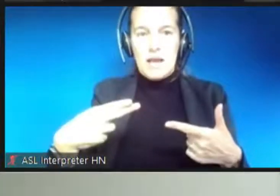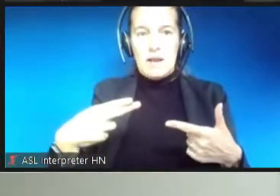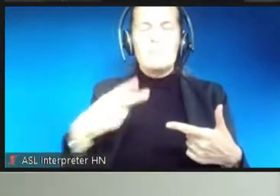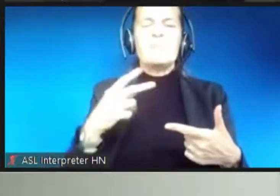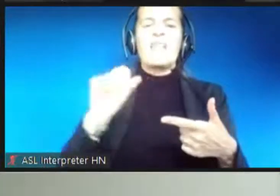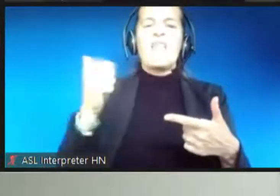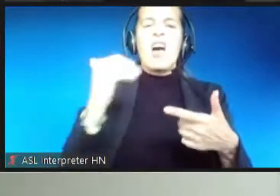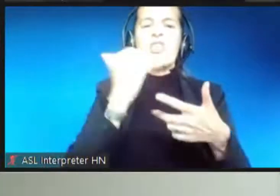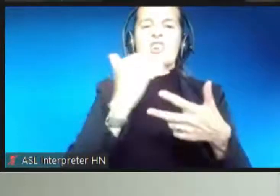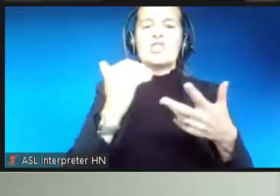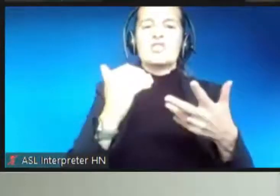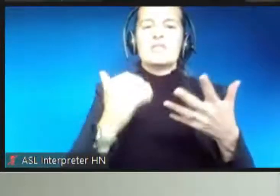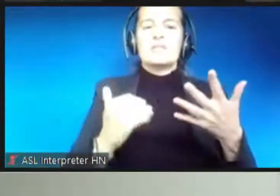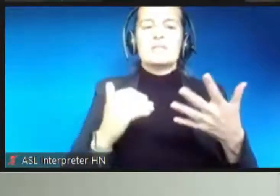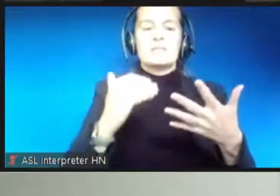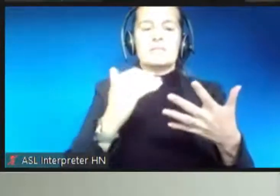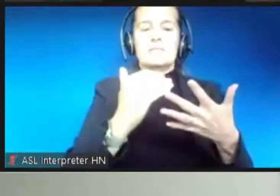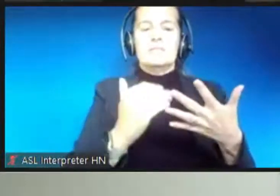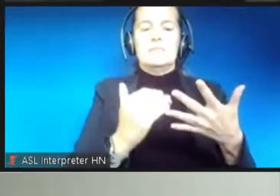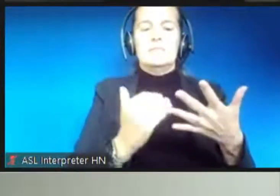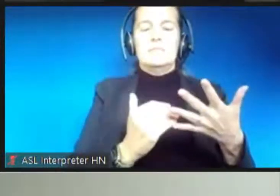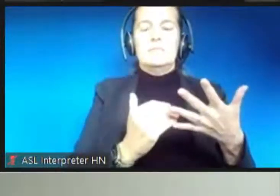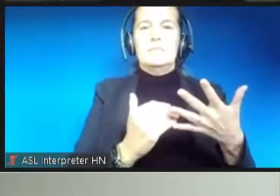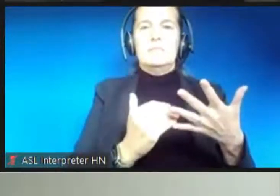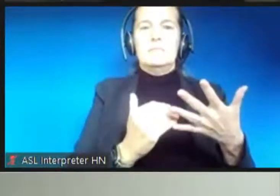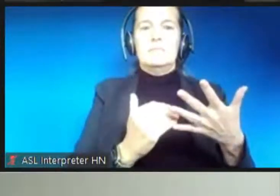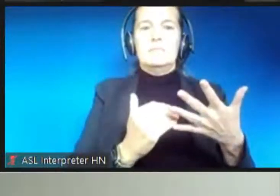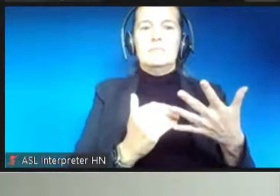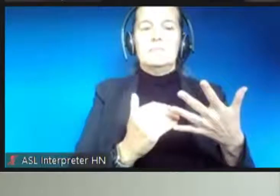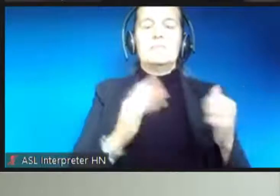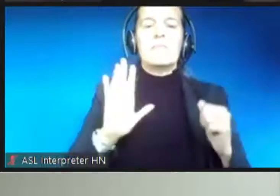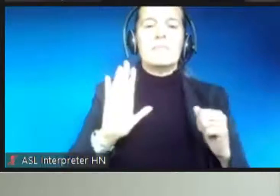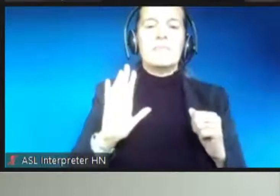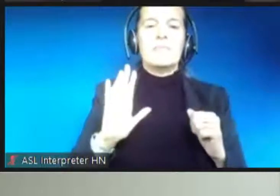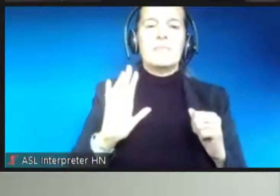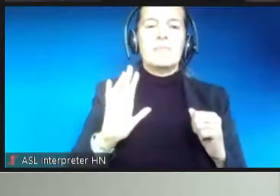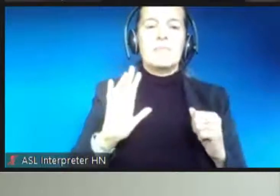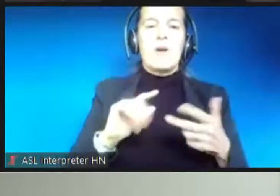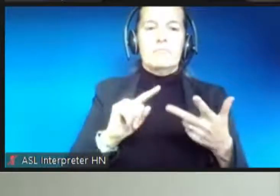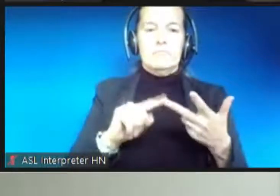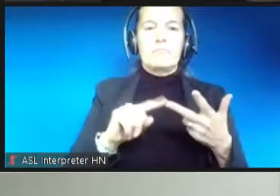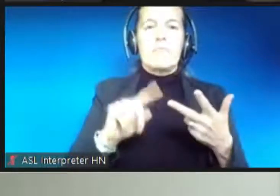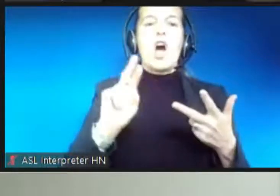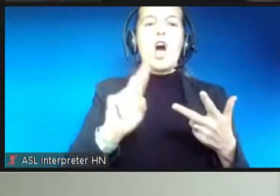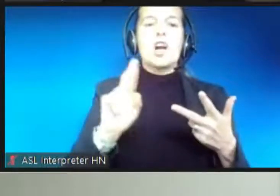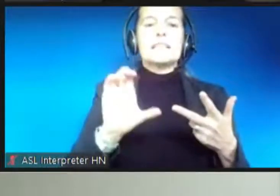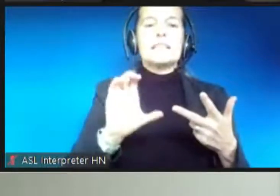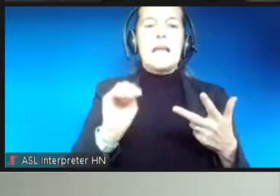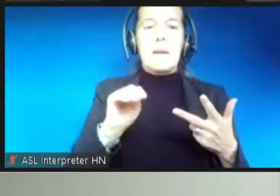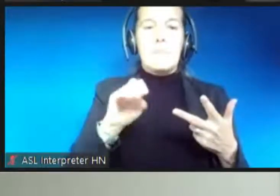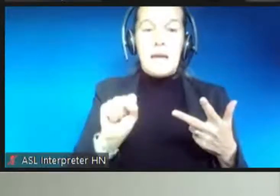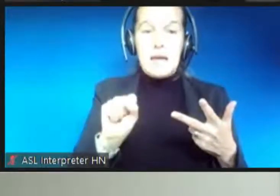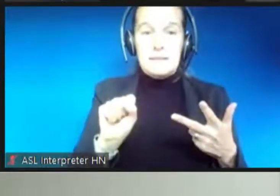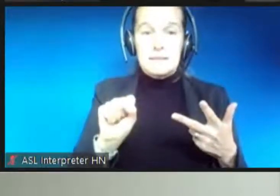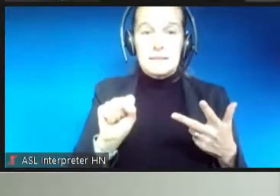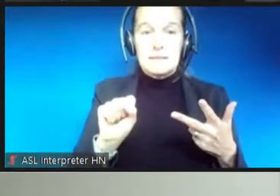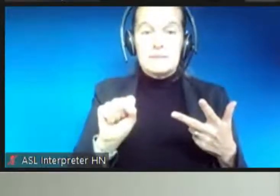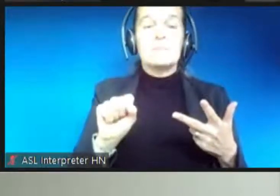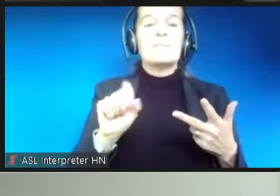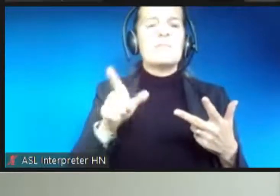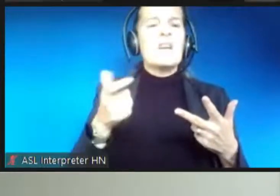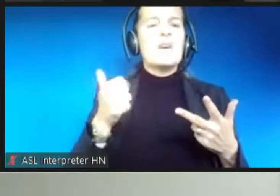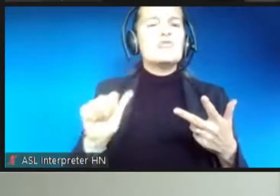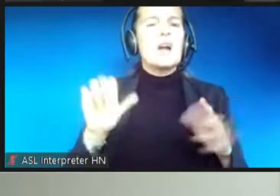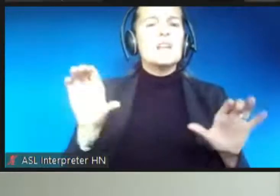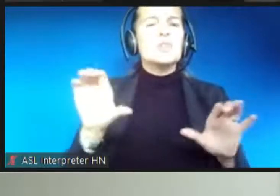clinics have their events as follows. RCMS is trying to do a